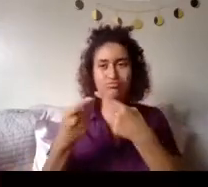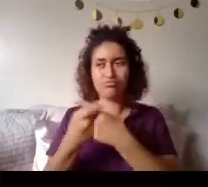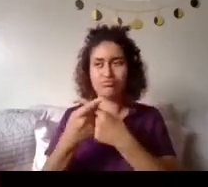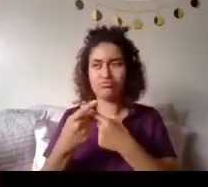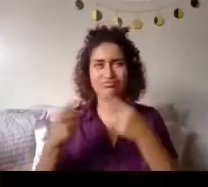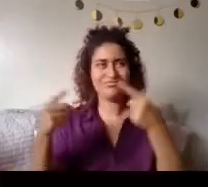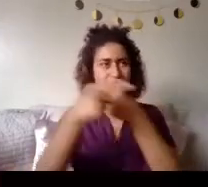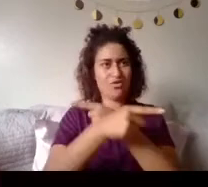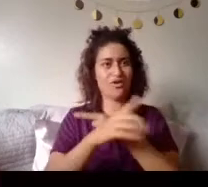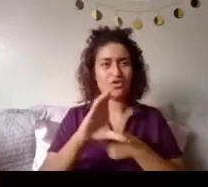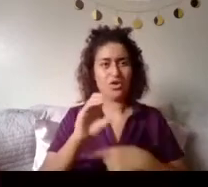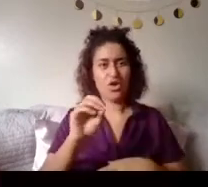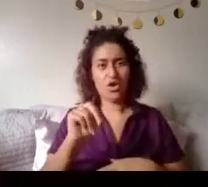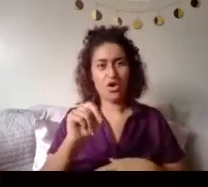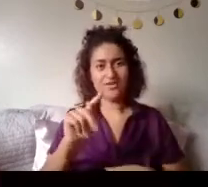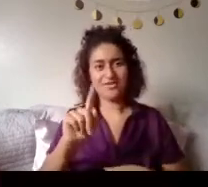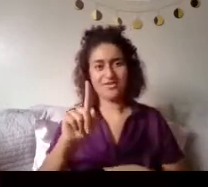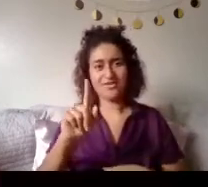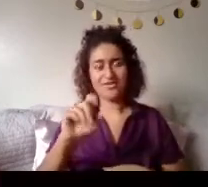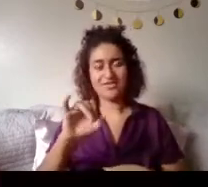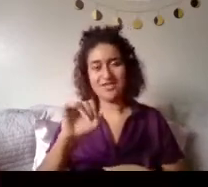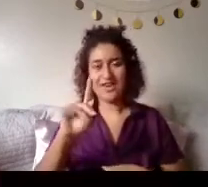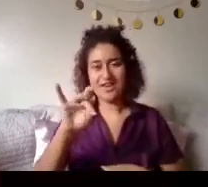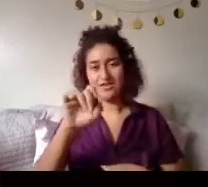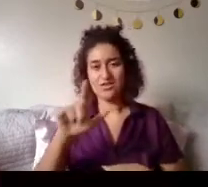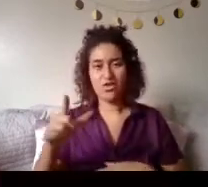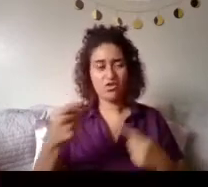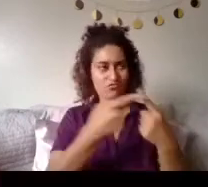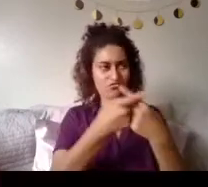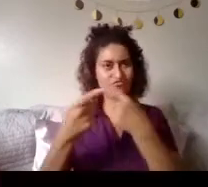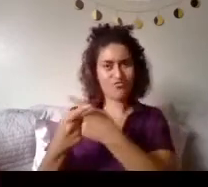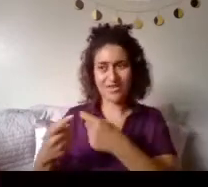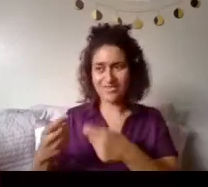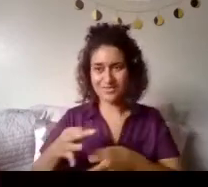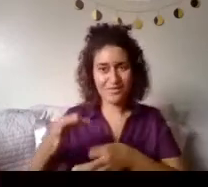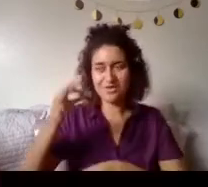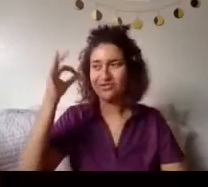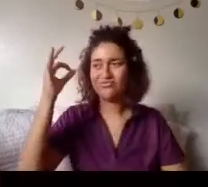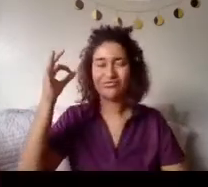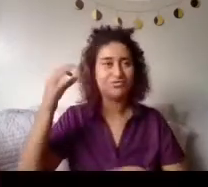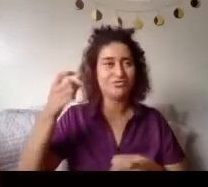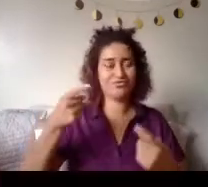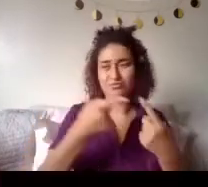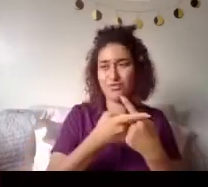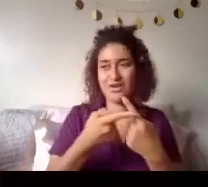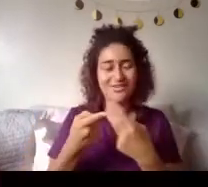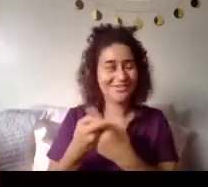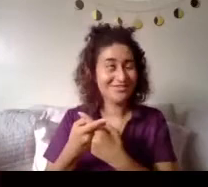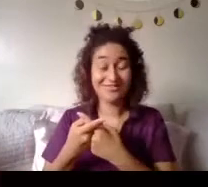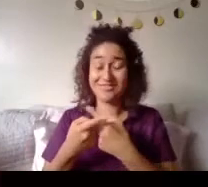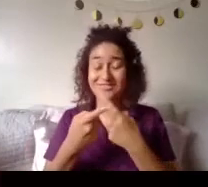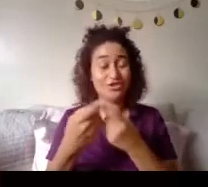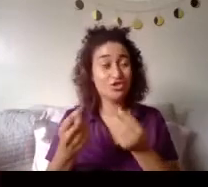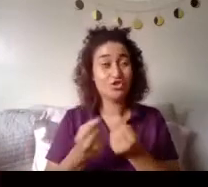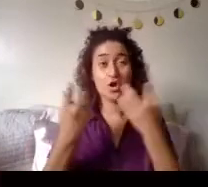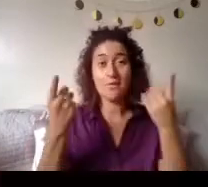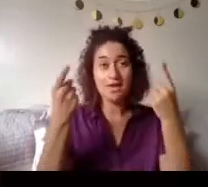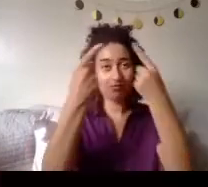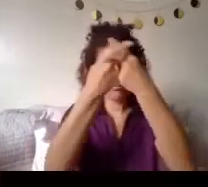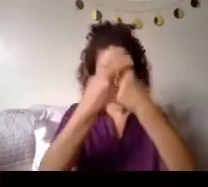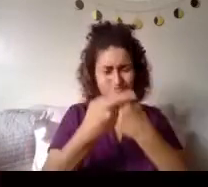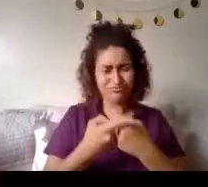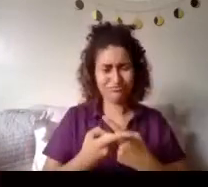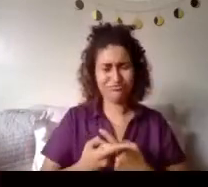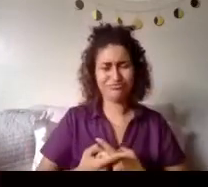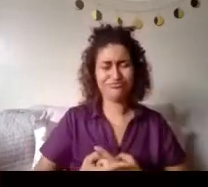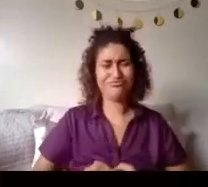continental, cross Yeah. cross spiritual, cross so many planes are being